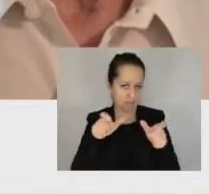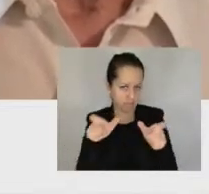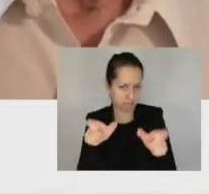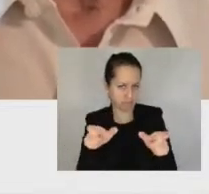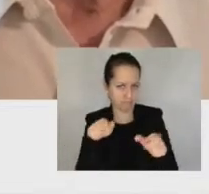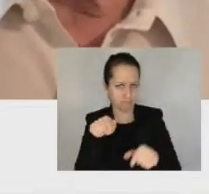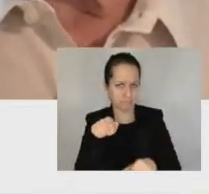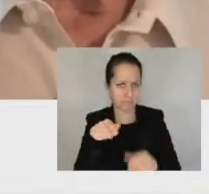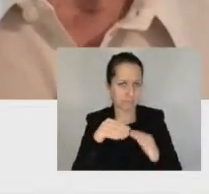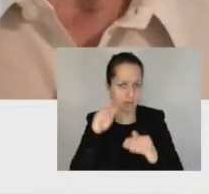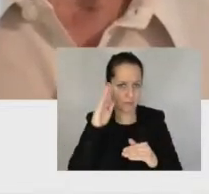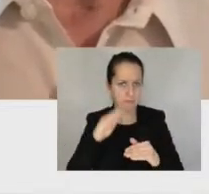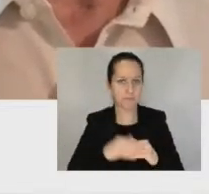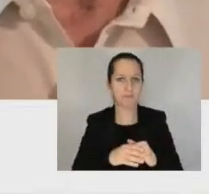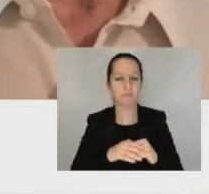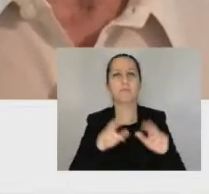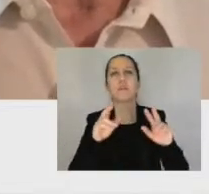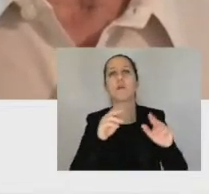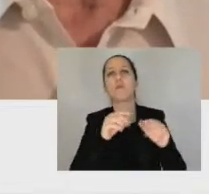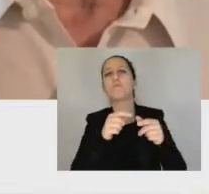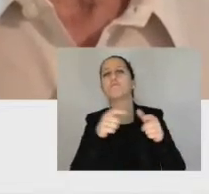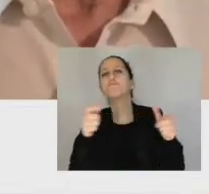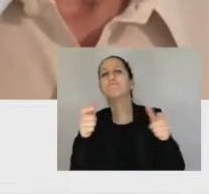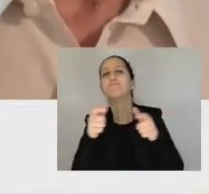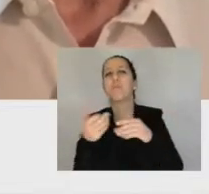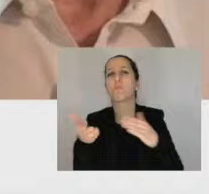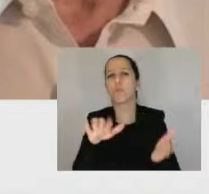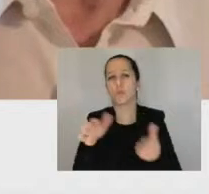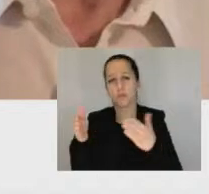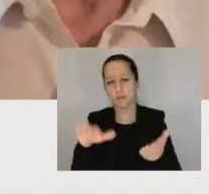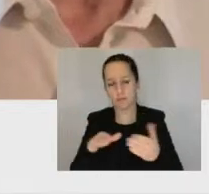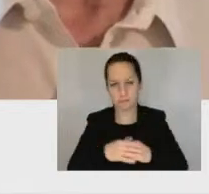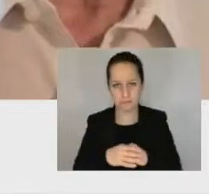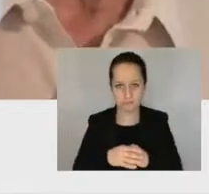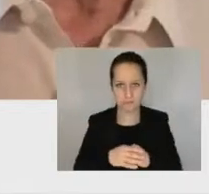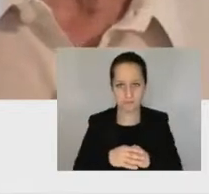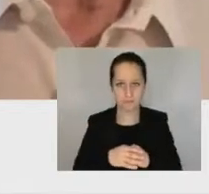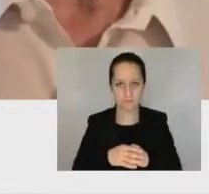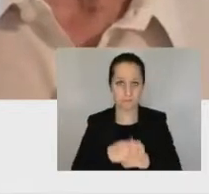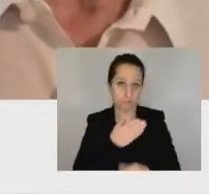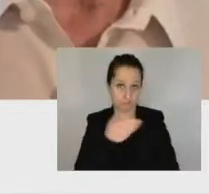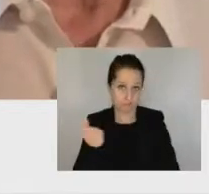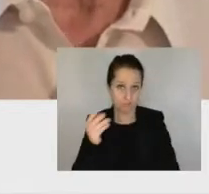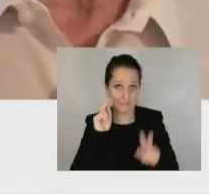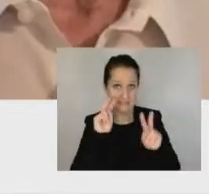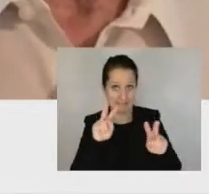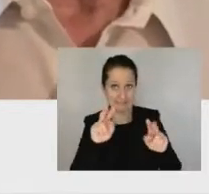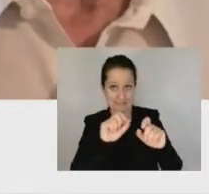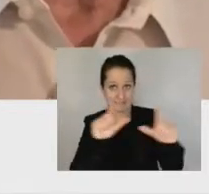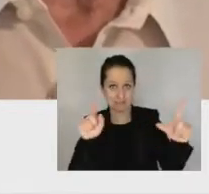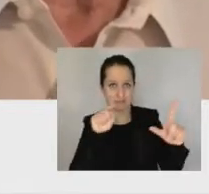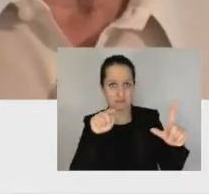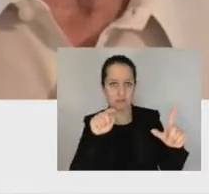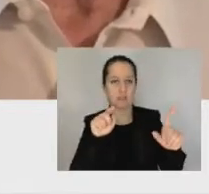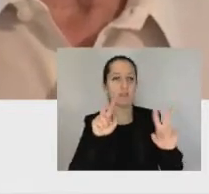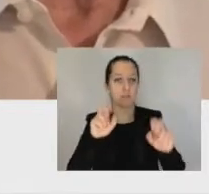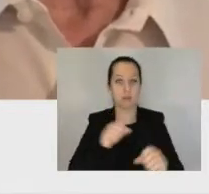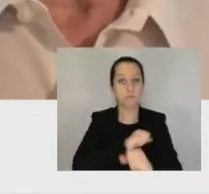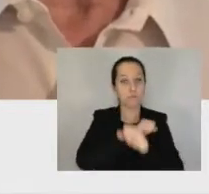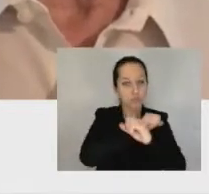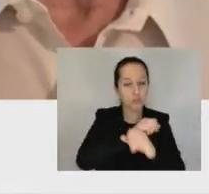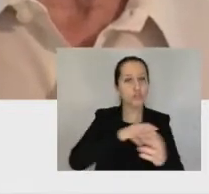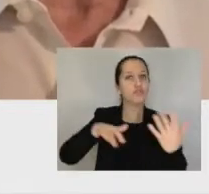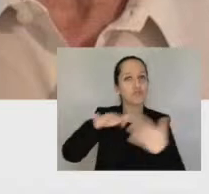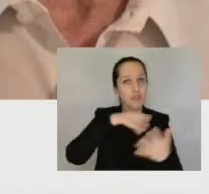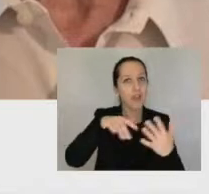protection modeling makes a big difference to AIDS incidence and mortality, TB